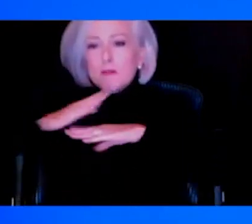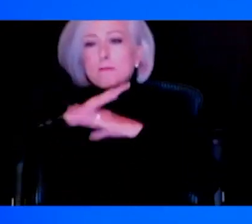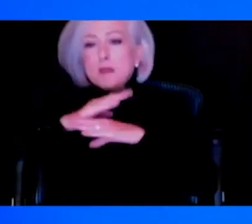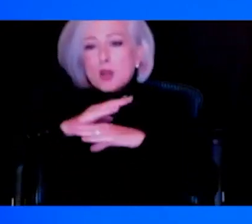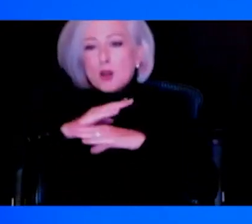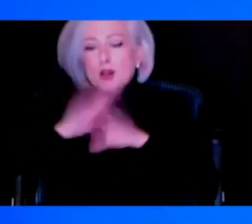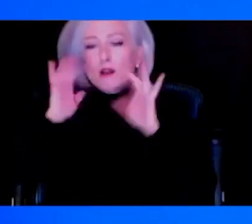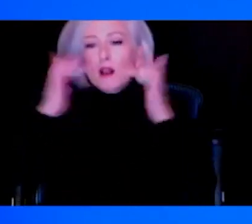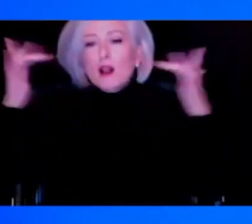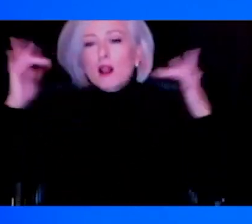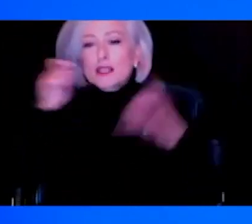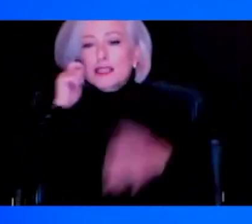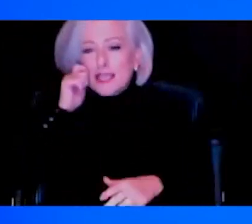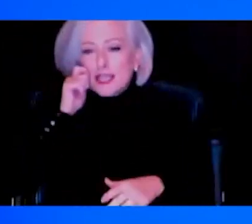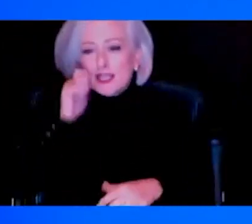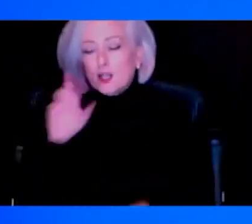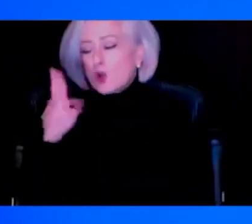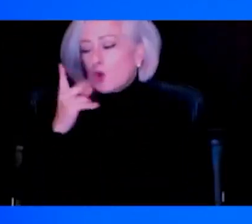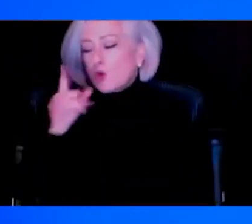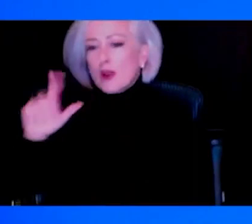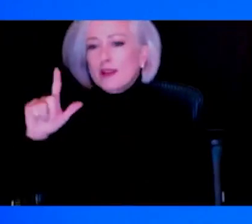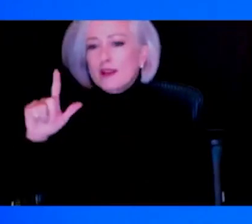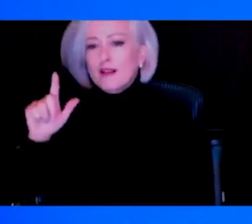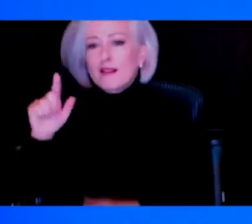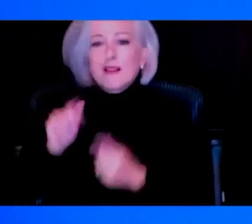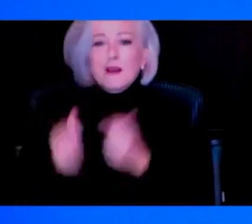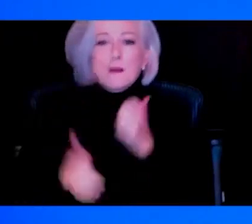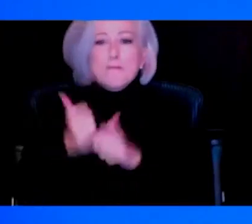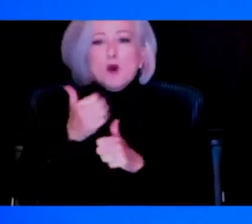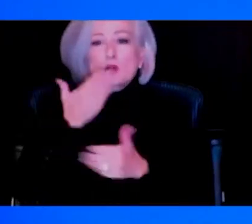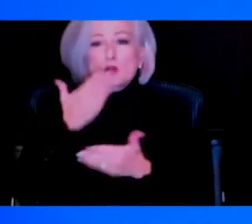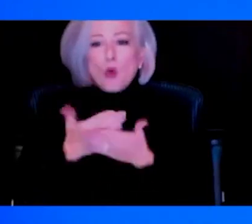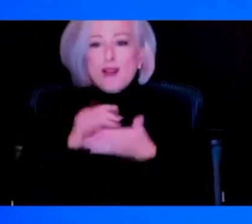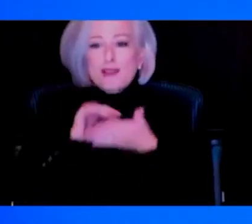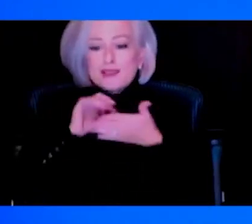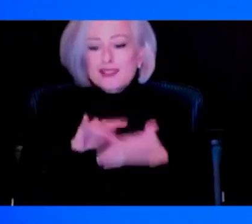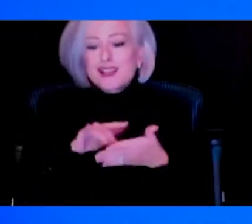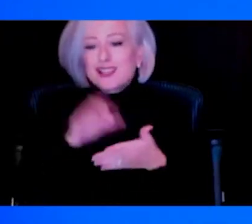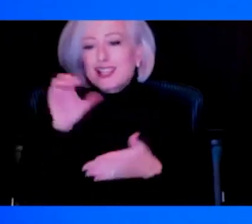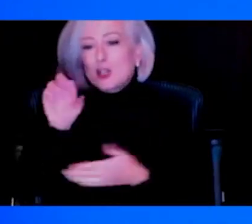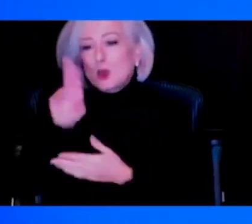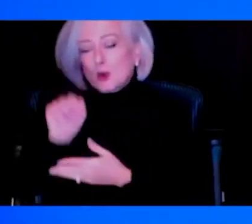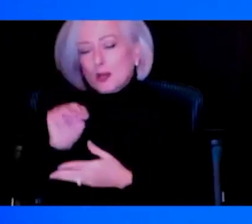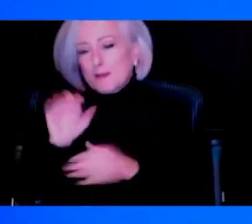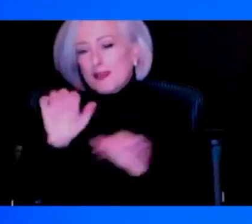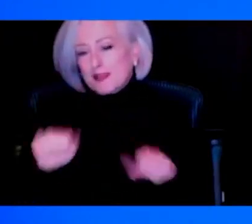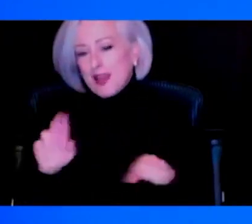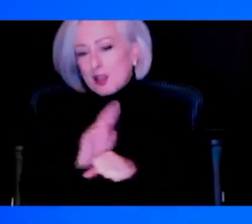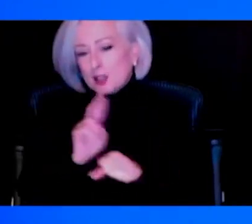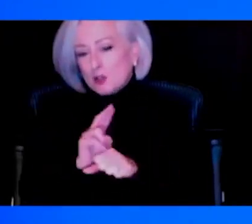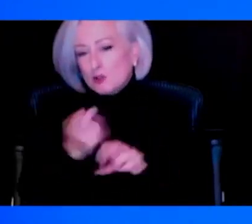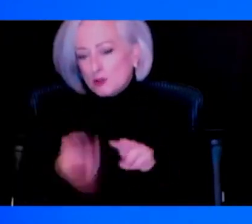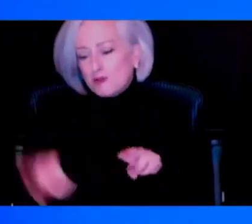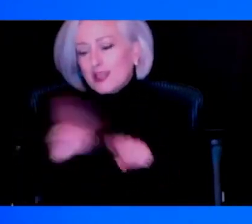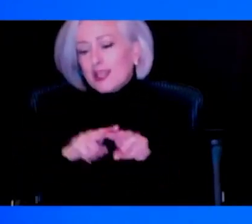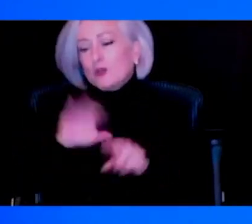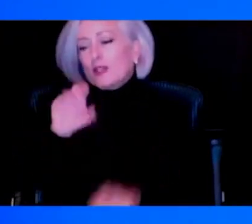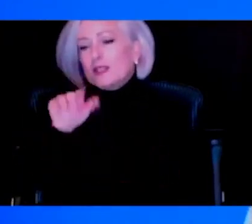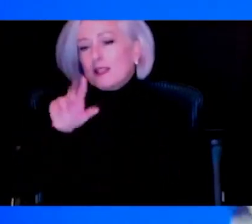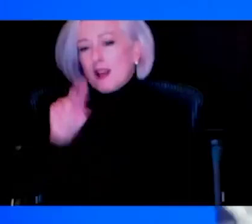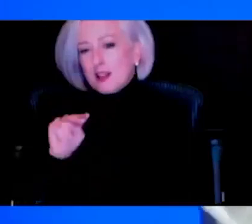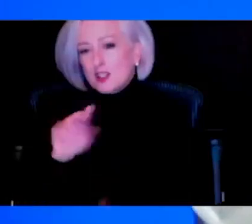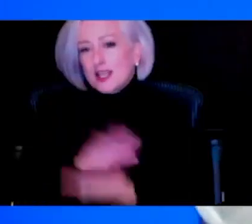of course, retinol is probably the most well-studied cream we could use to boost collagen and give you a nice, youthful look. I think